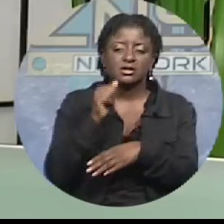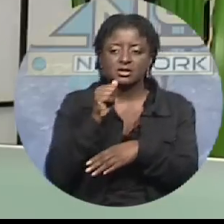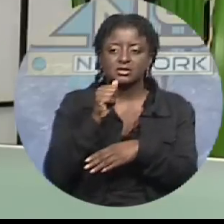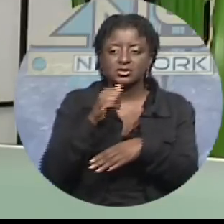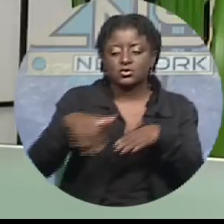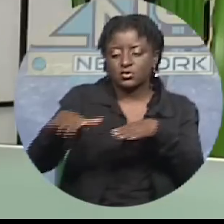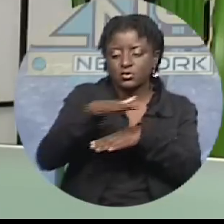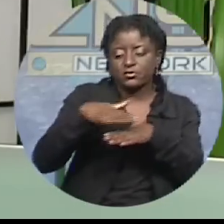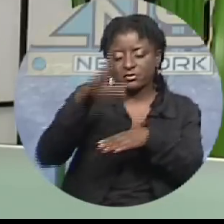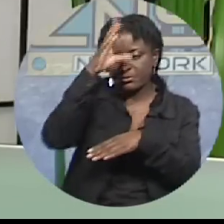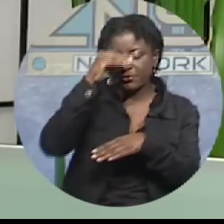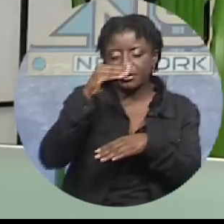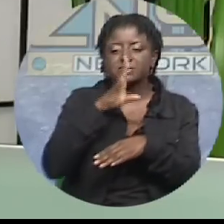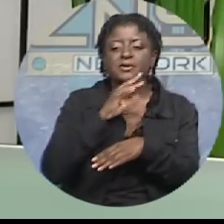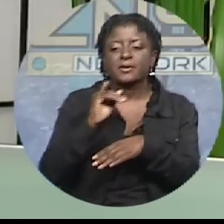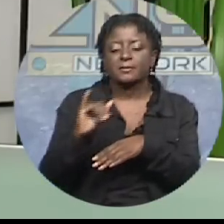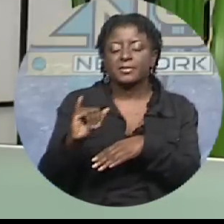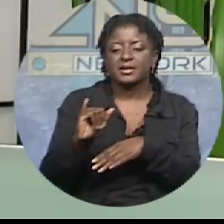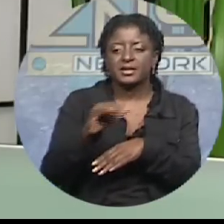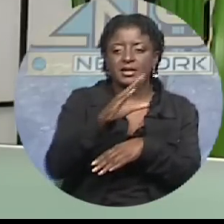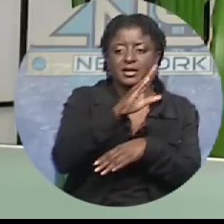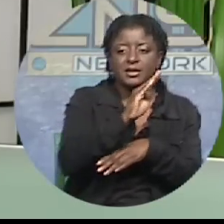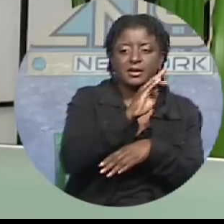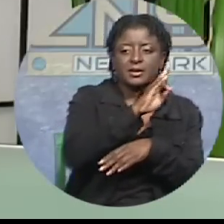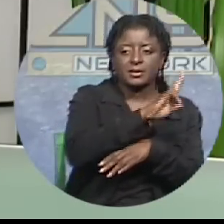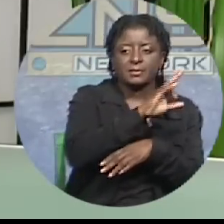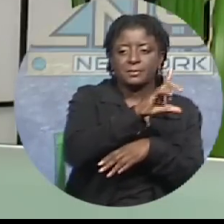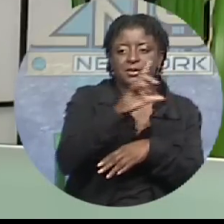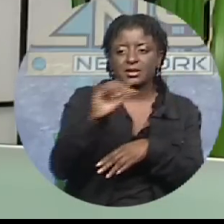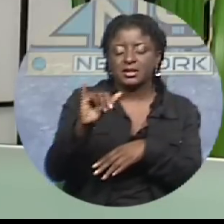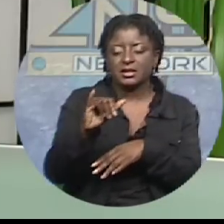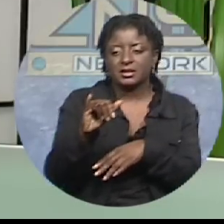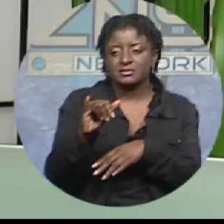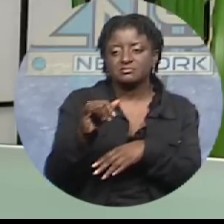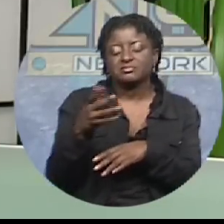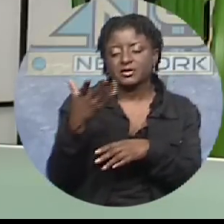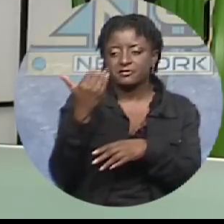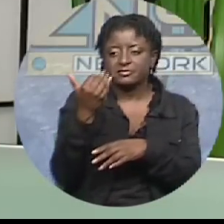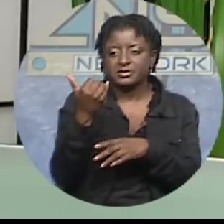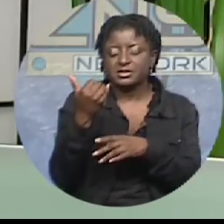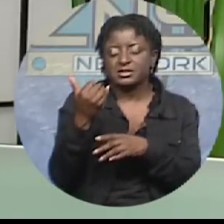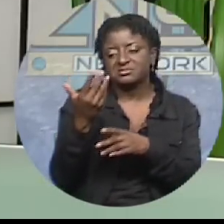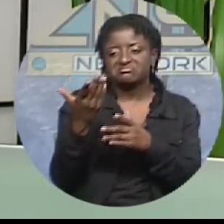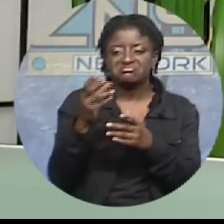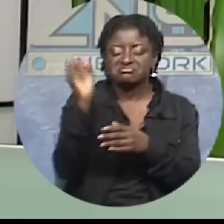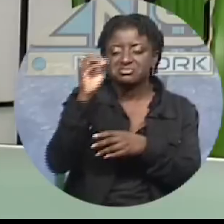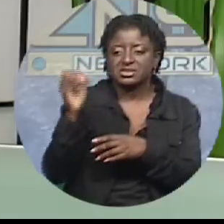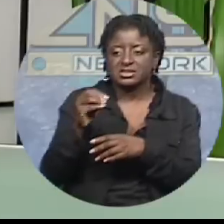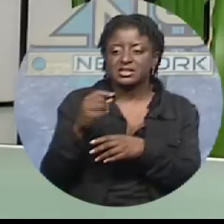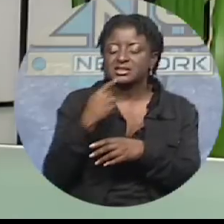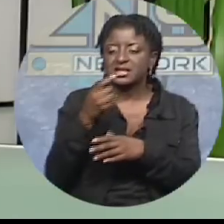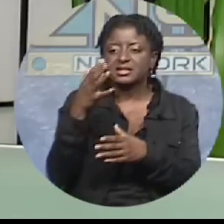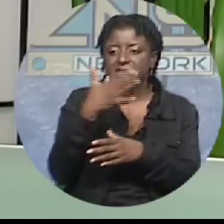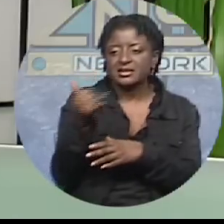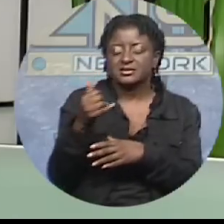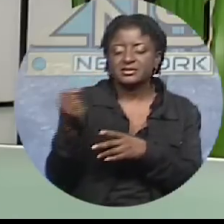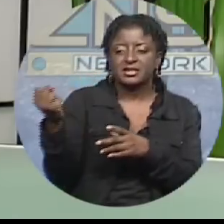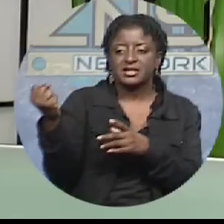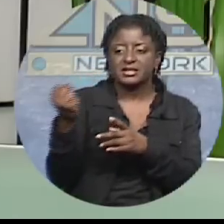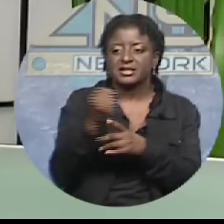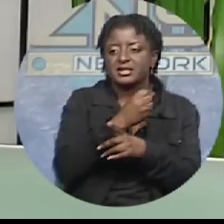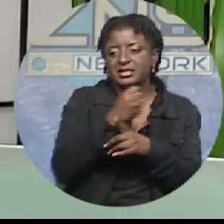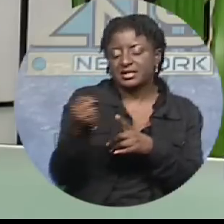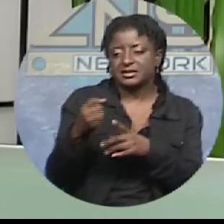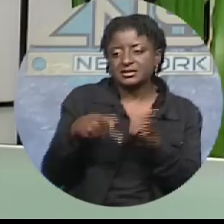that 15.5% of the students admitted to either hitting, kicking, or pushing other children on a daily basis. Females